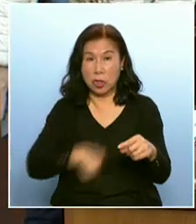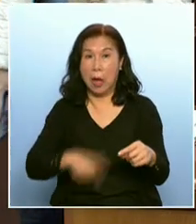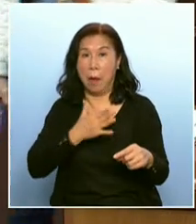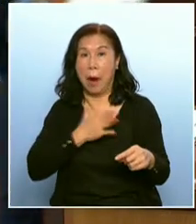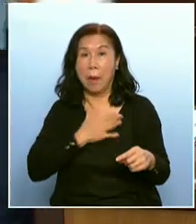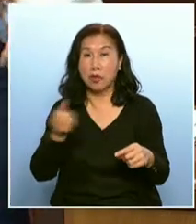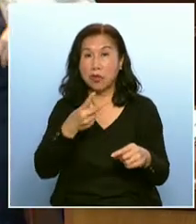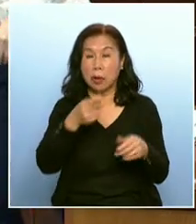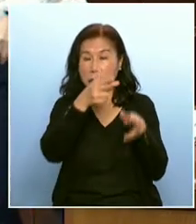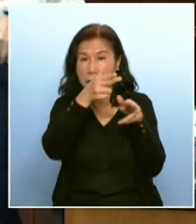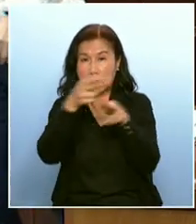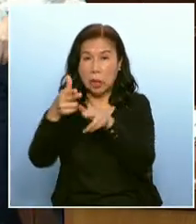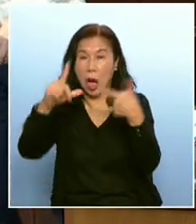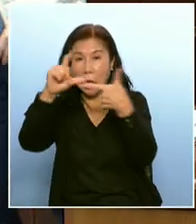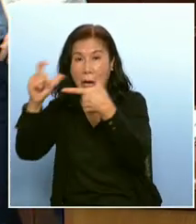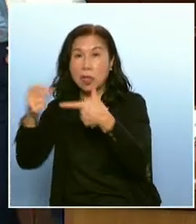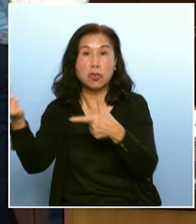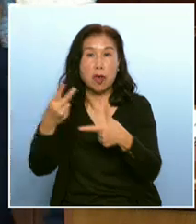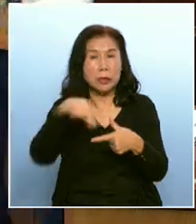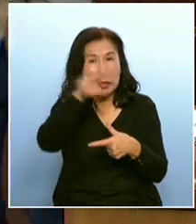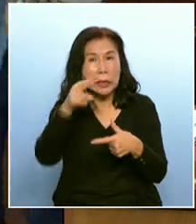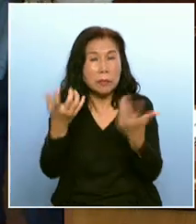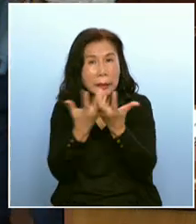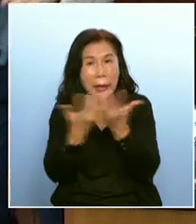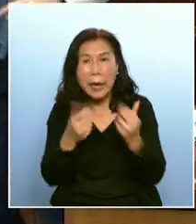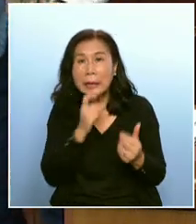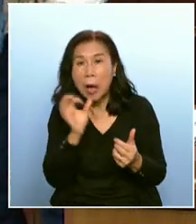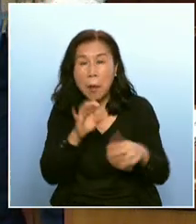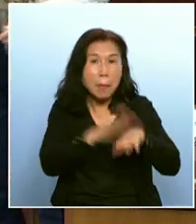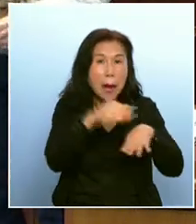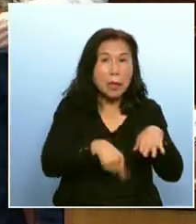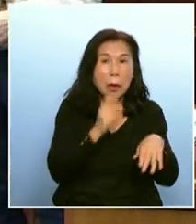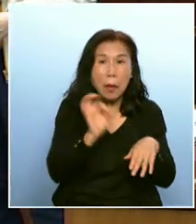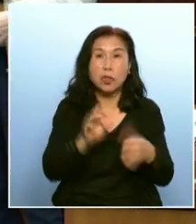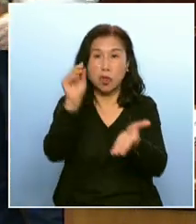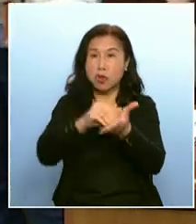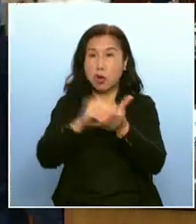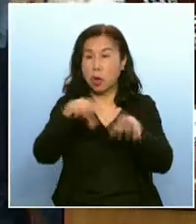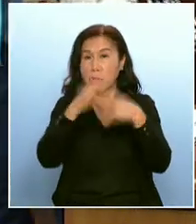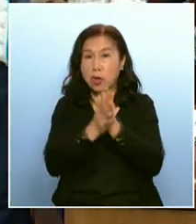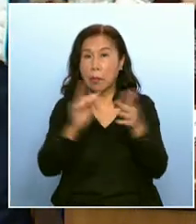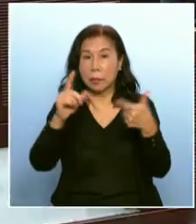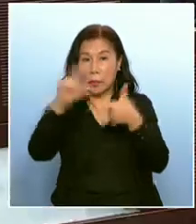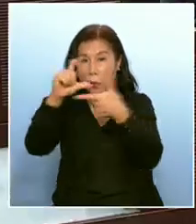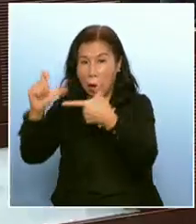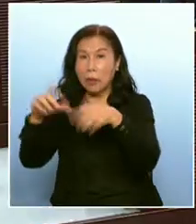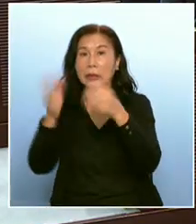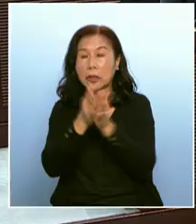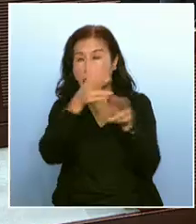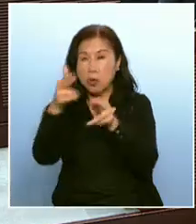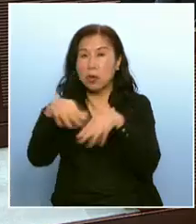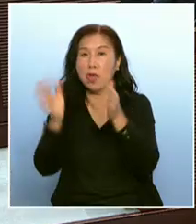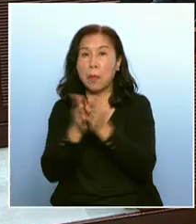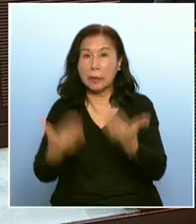Have all the cameras left the area? Could you please double check? I want to